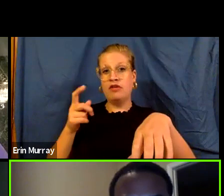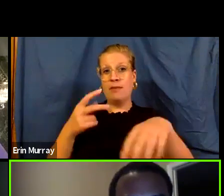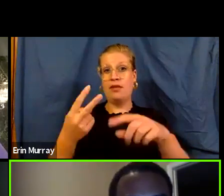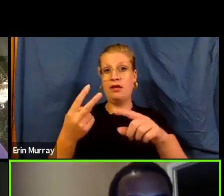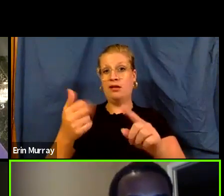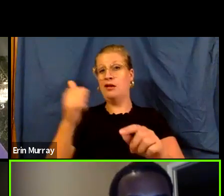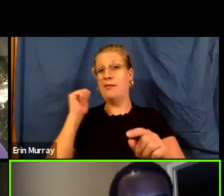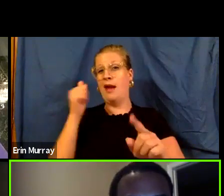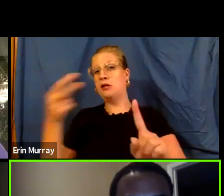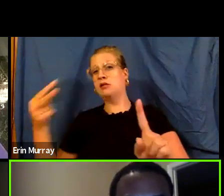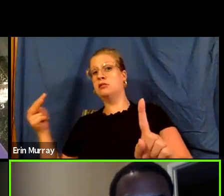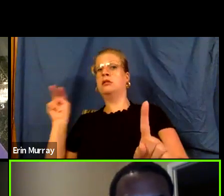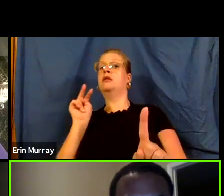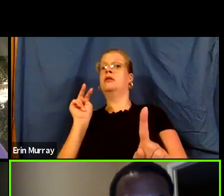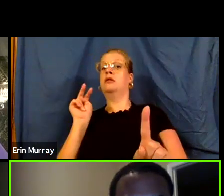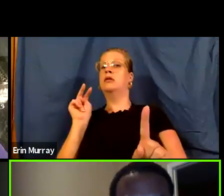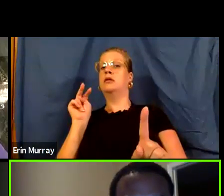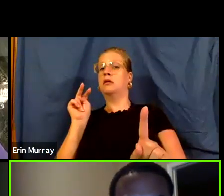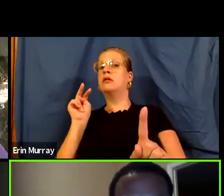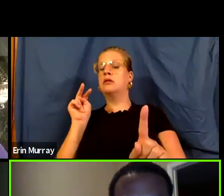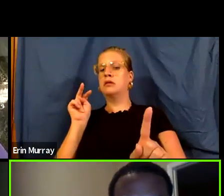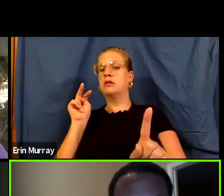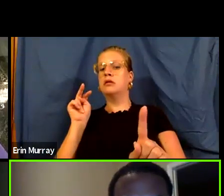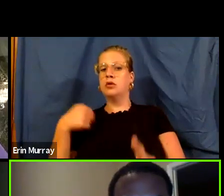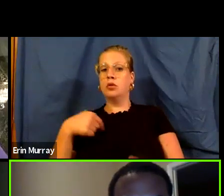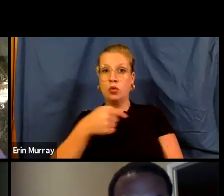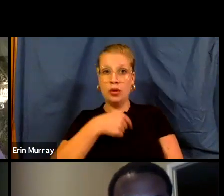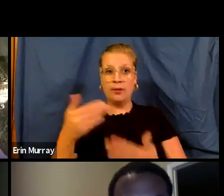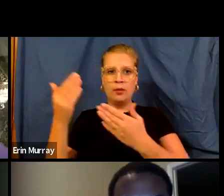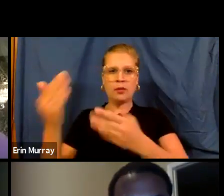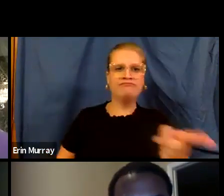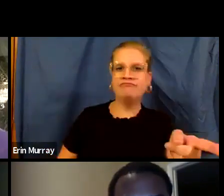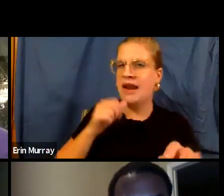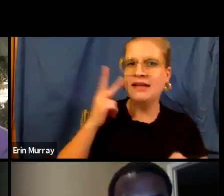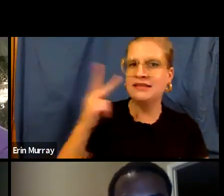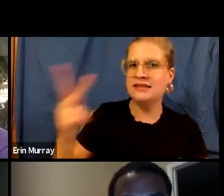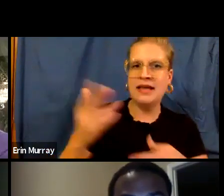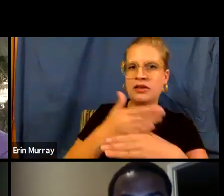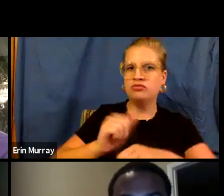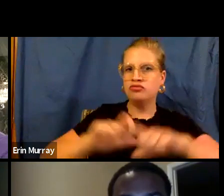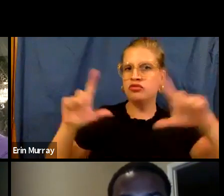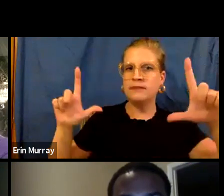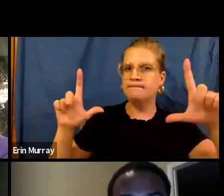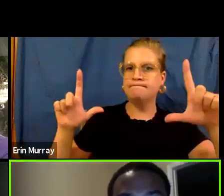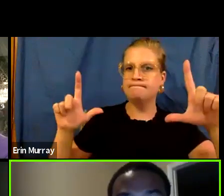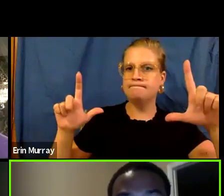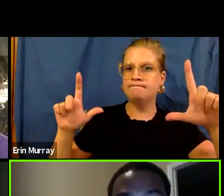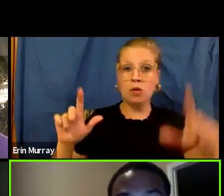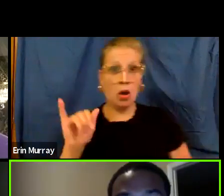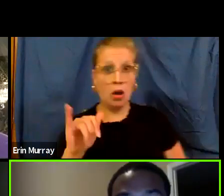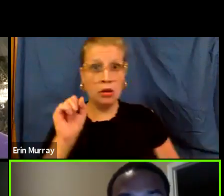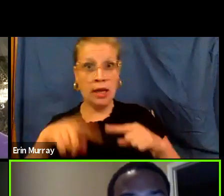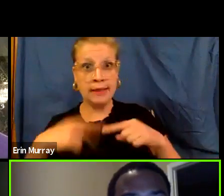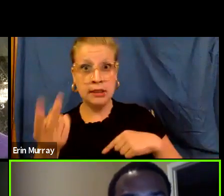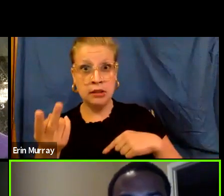here. So what we are proposing— We're not seeing the screen. I don't see the screen. Oh, you can't see